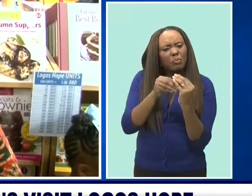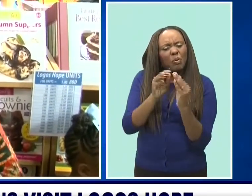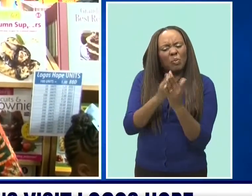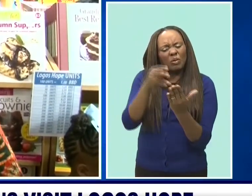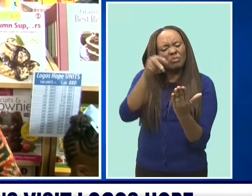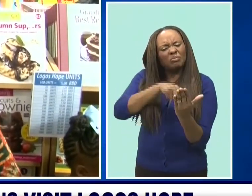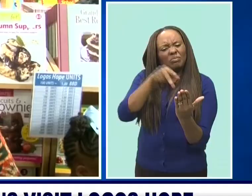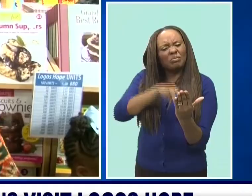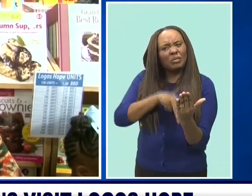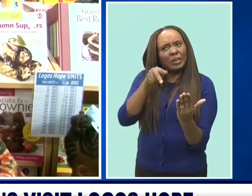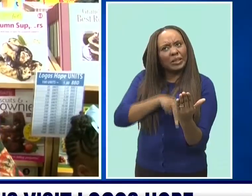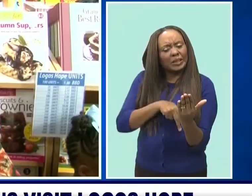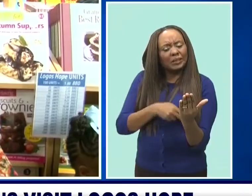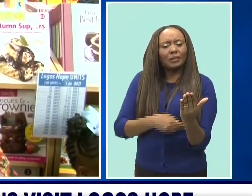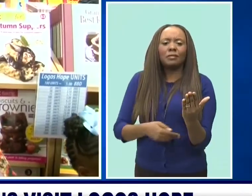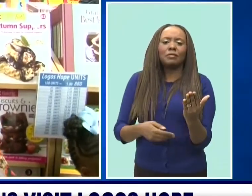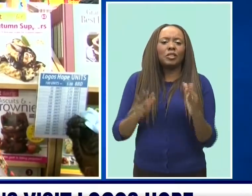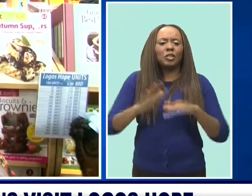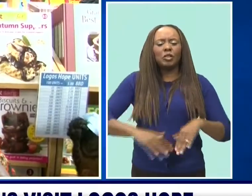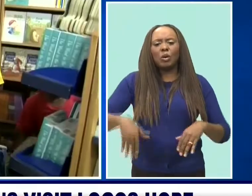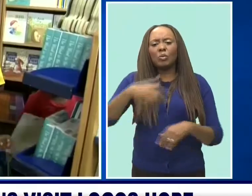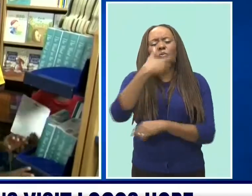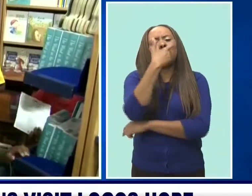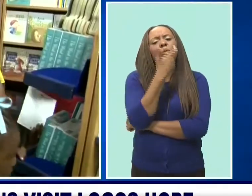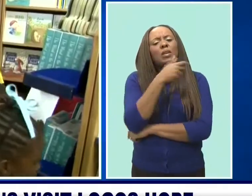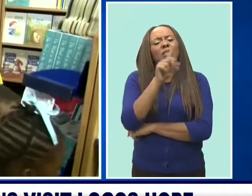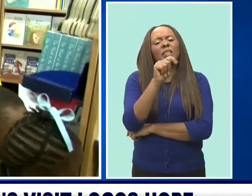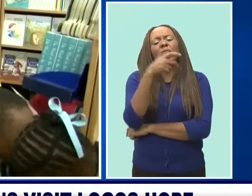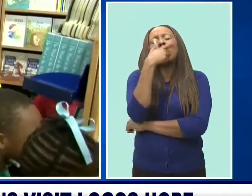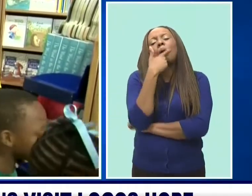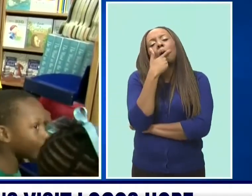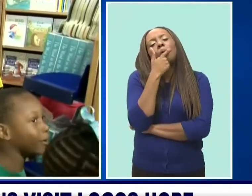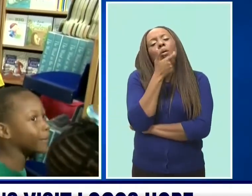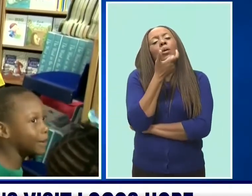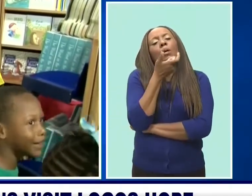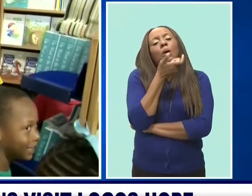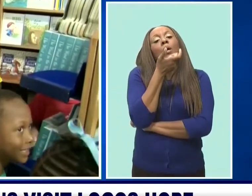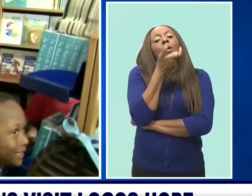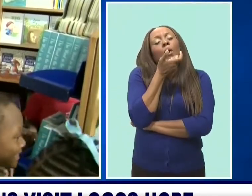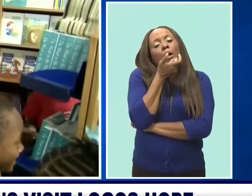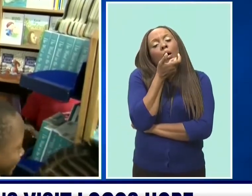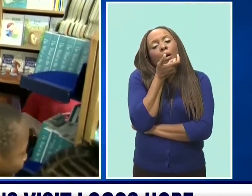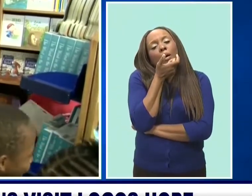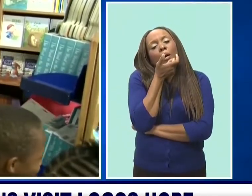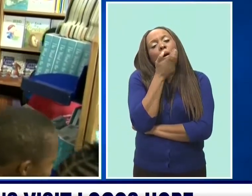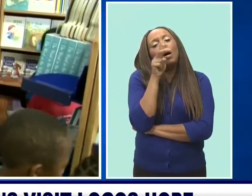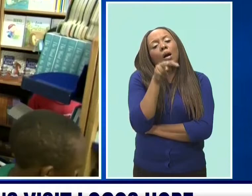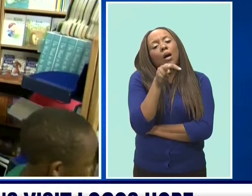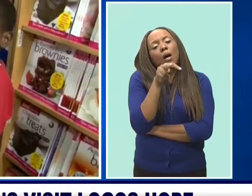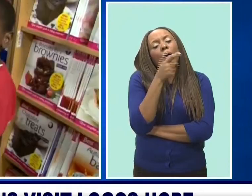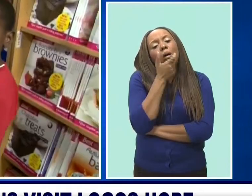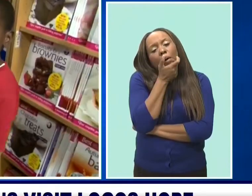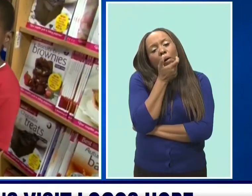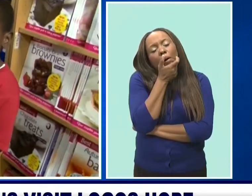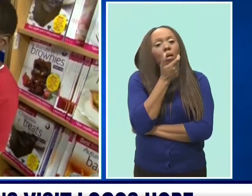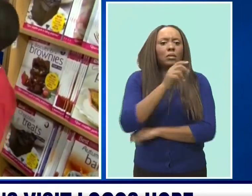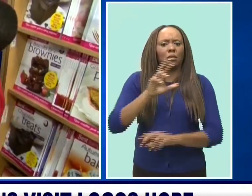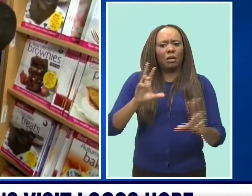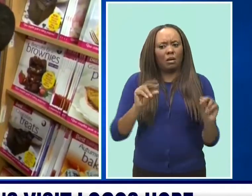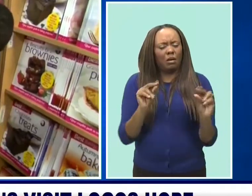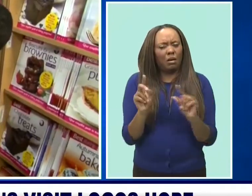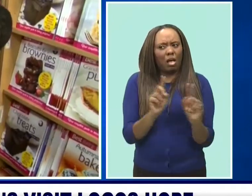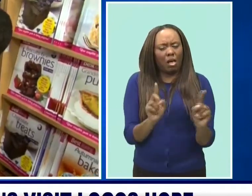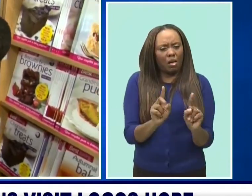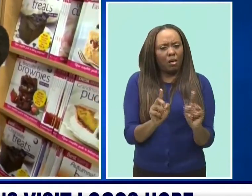are, watching the television a little bit too much. So we want them to realize that there's a need